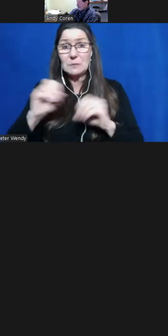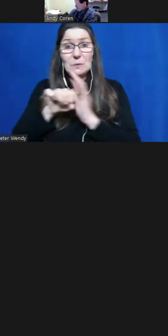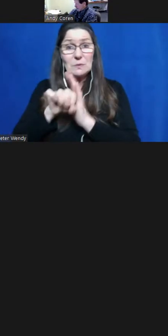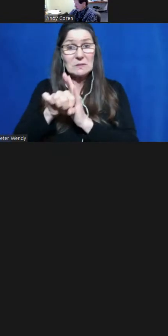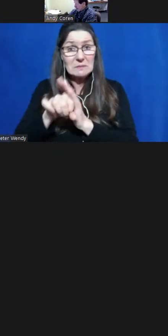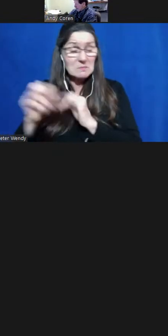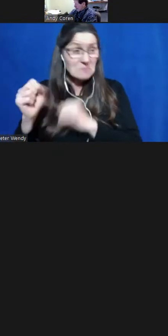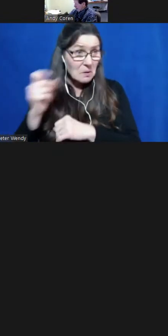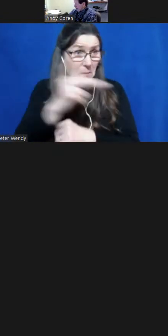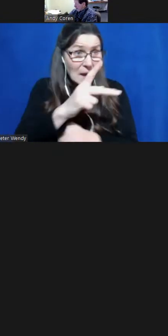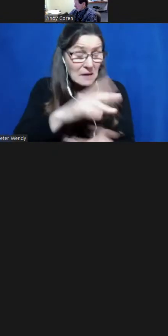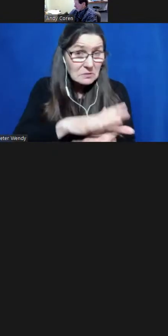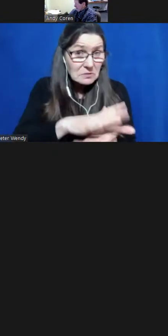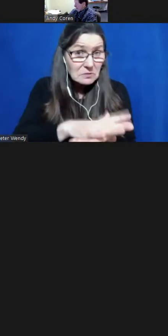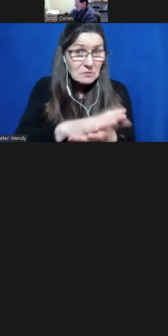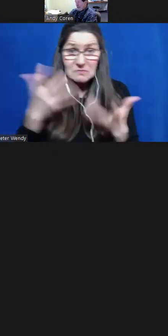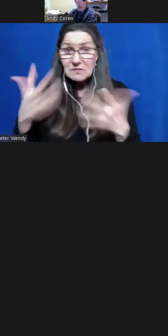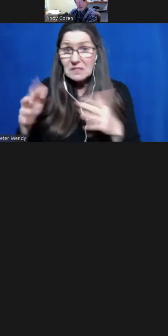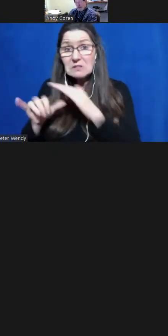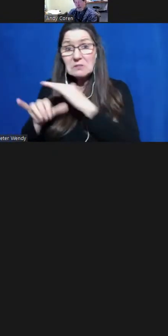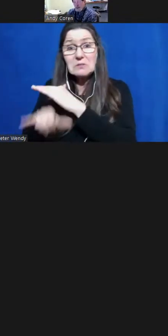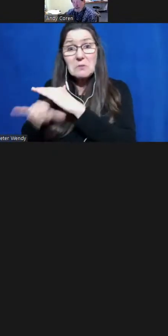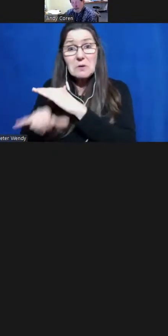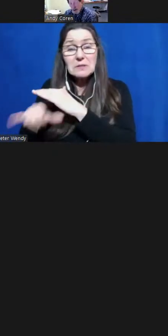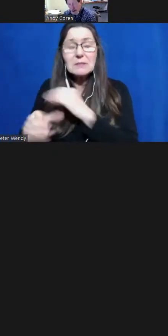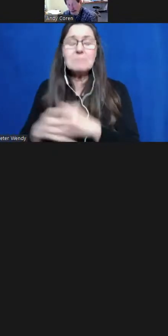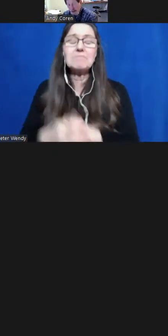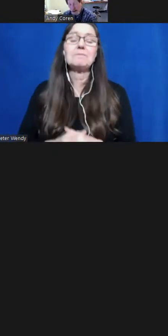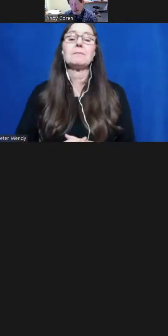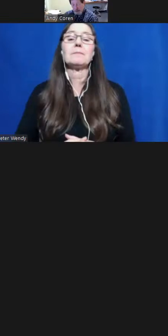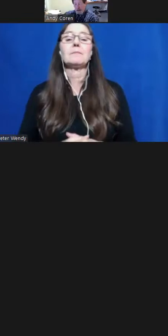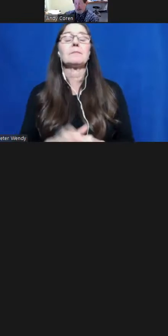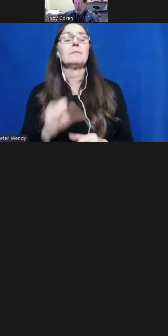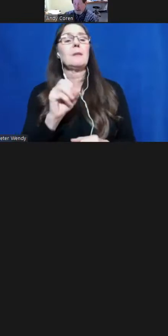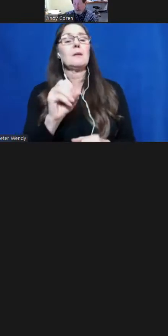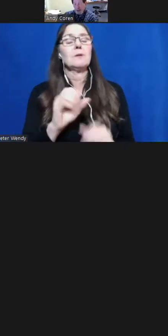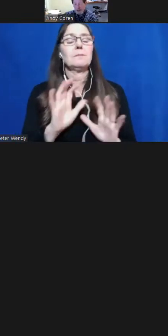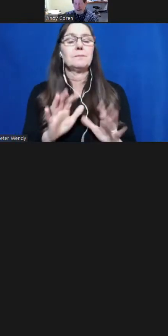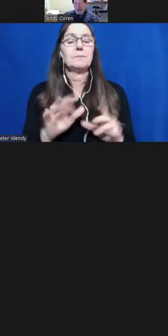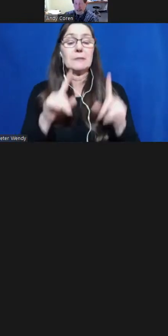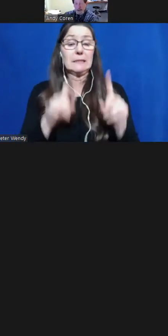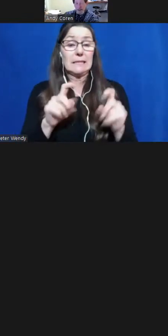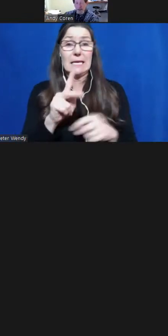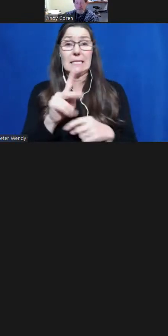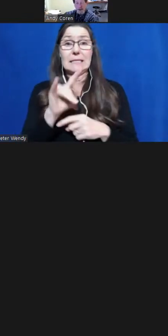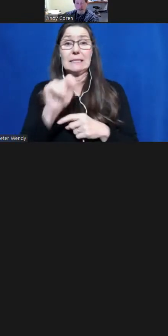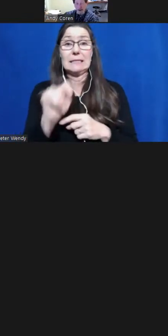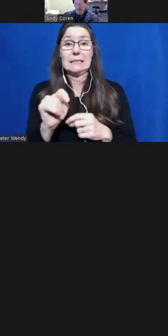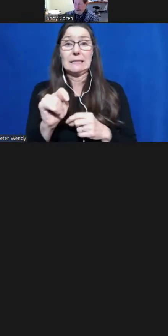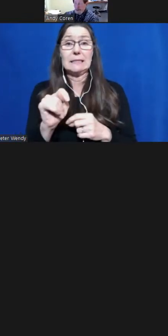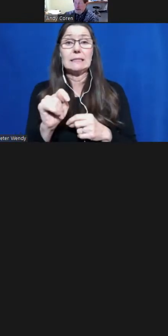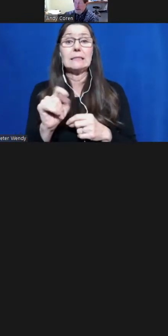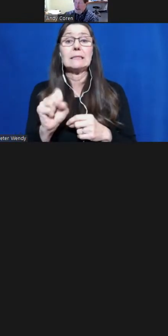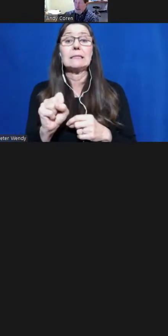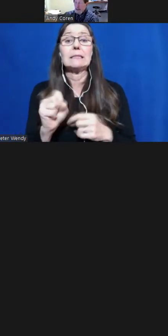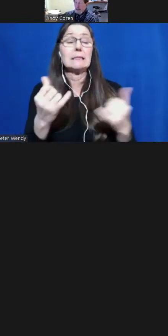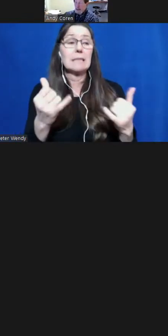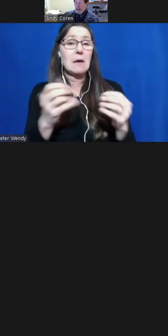Good question. So the test kits are getting more easy to get through the federal